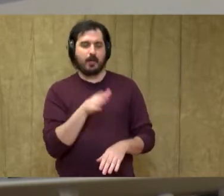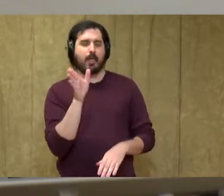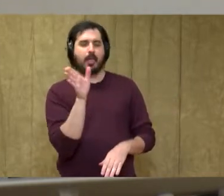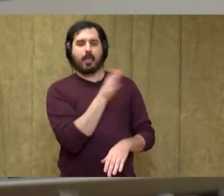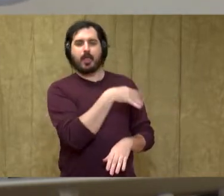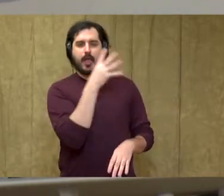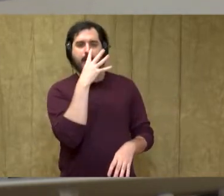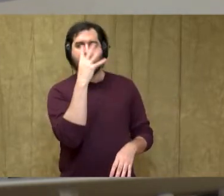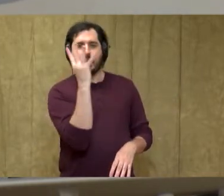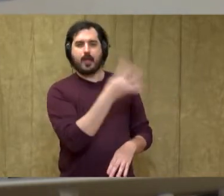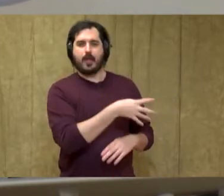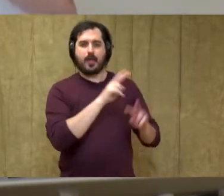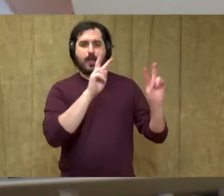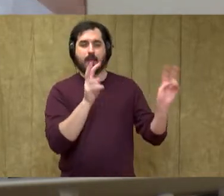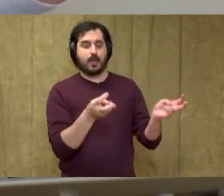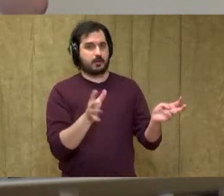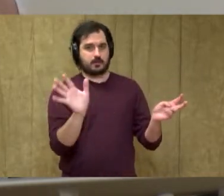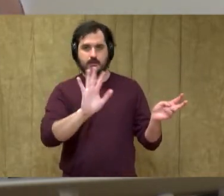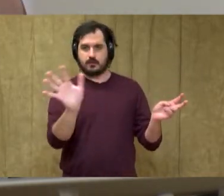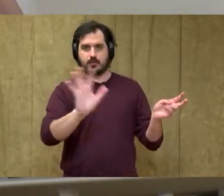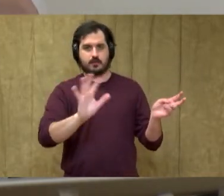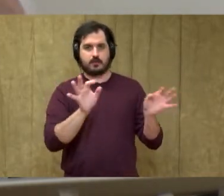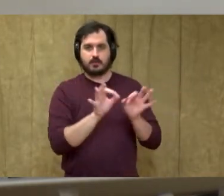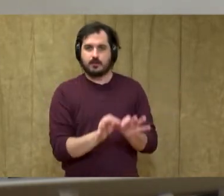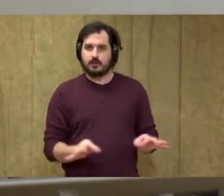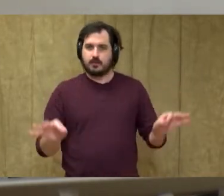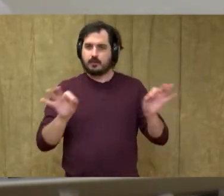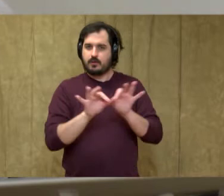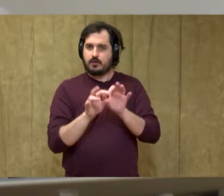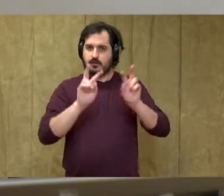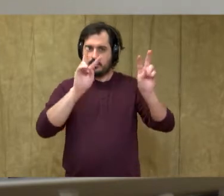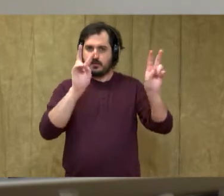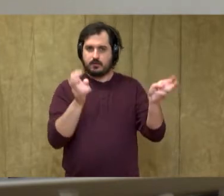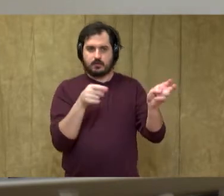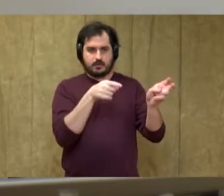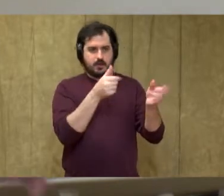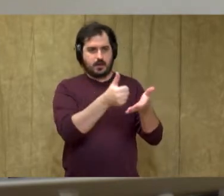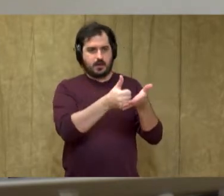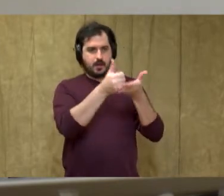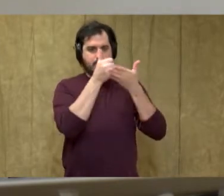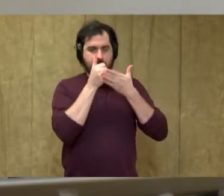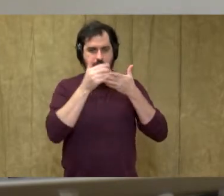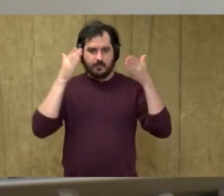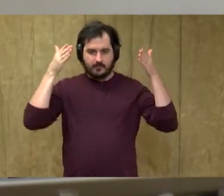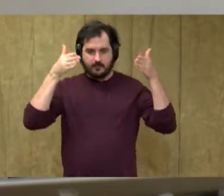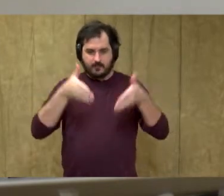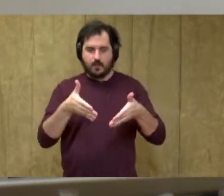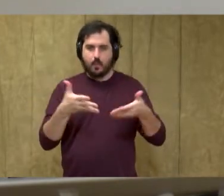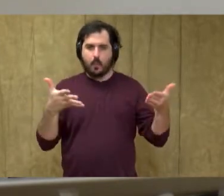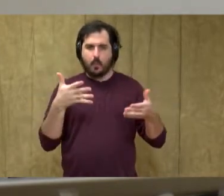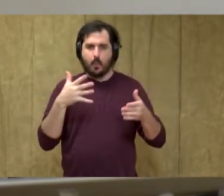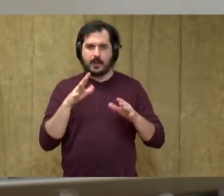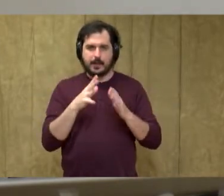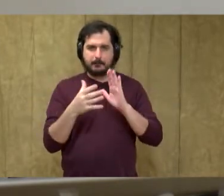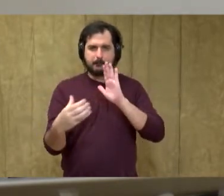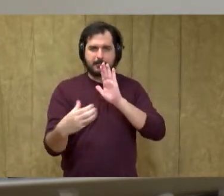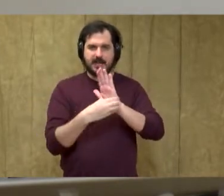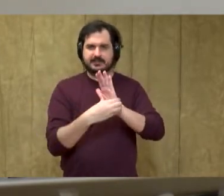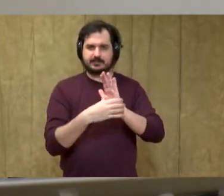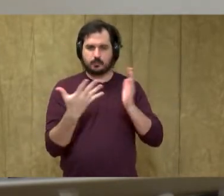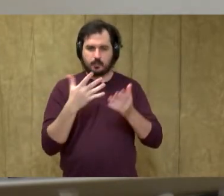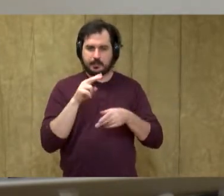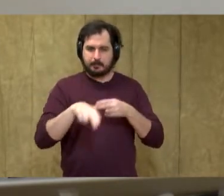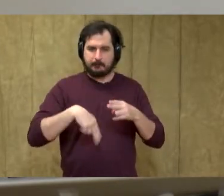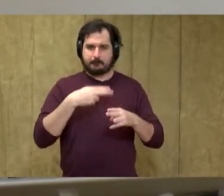reader allow your brain to focus in on what the passage is going to be about. Titles,